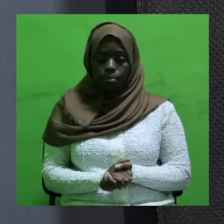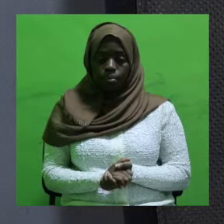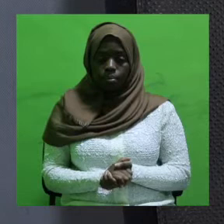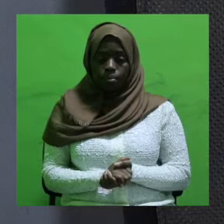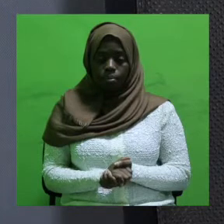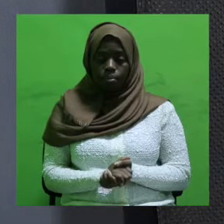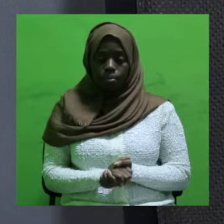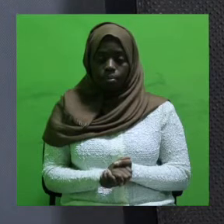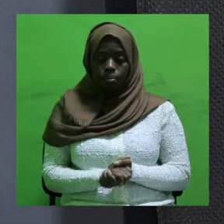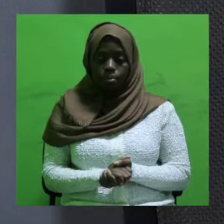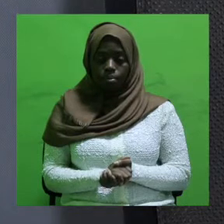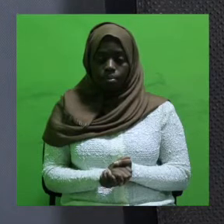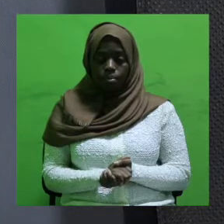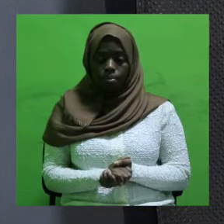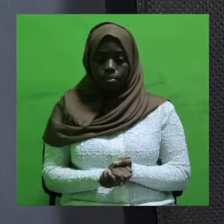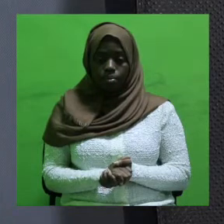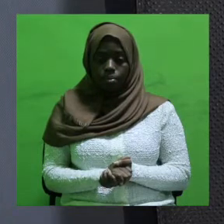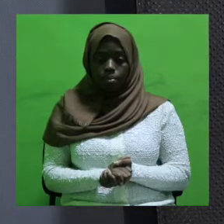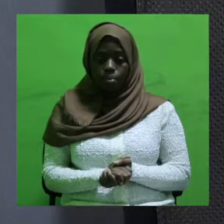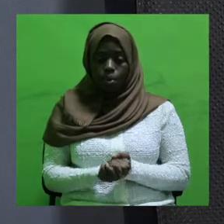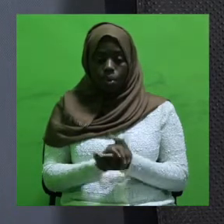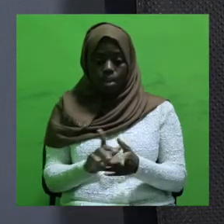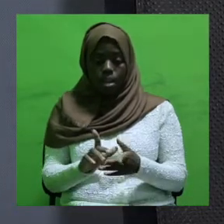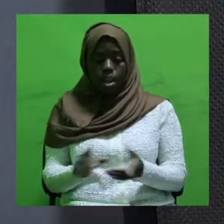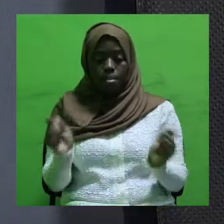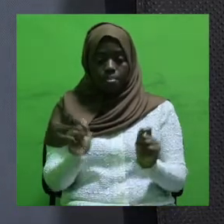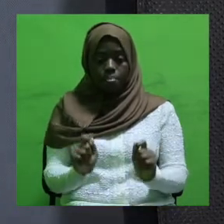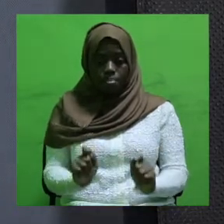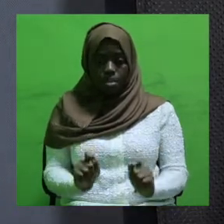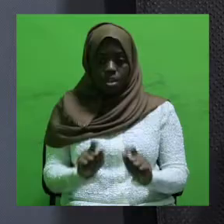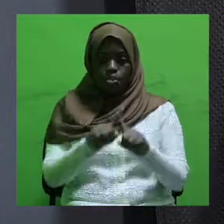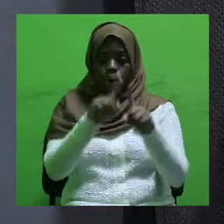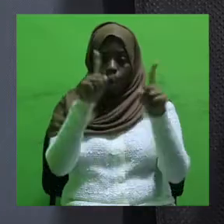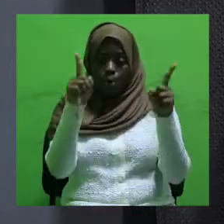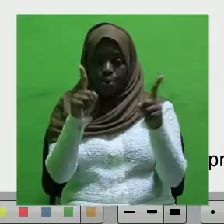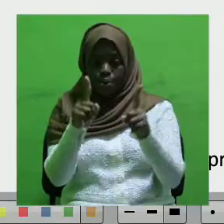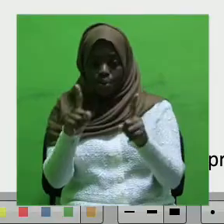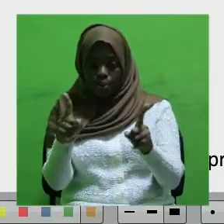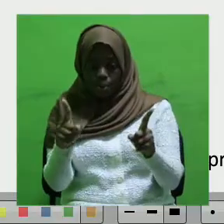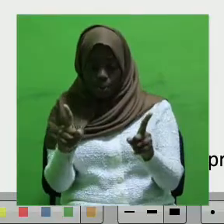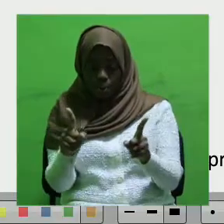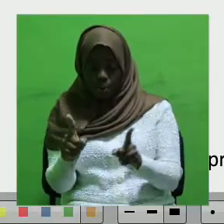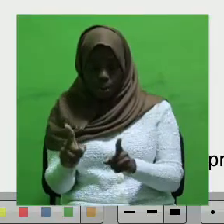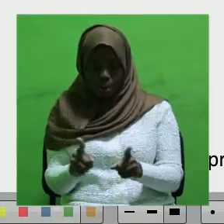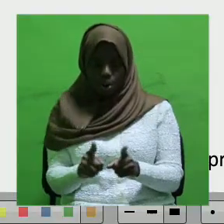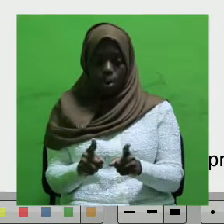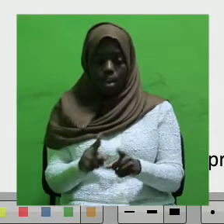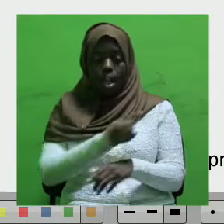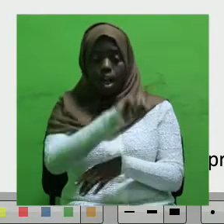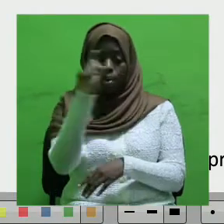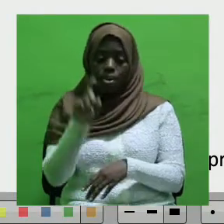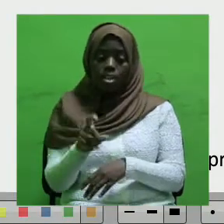Moving on to our third question, we're told to draw a well-labeled diagram of the nephron.